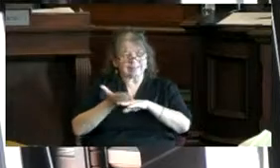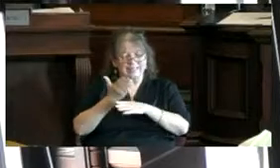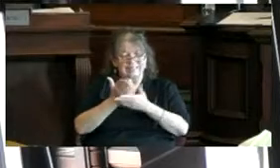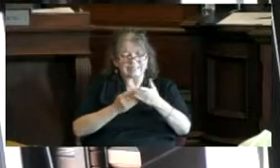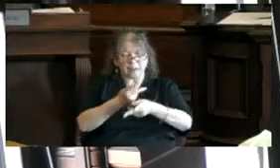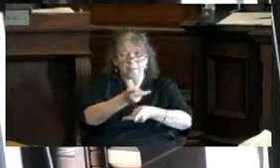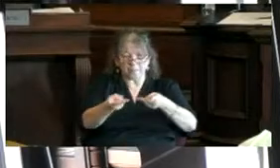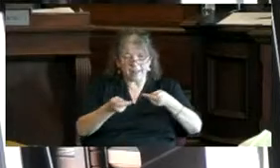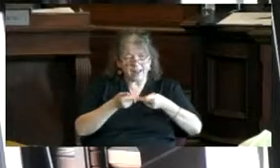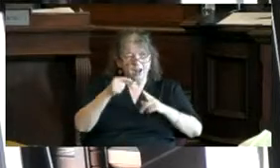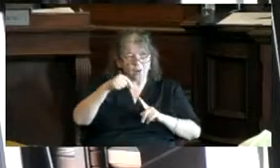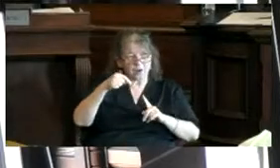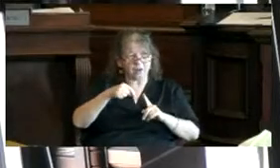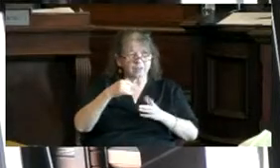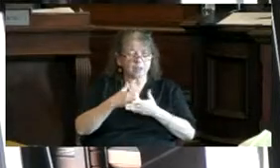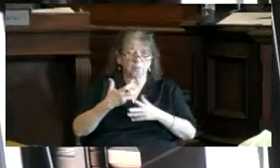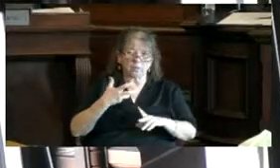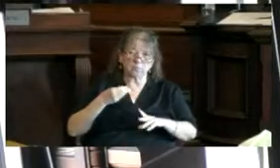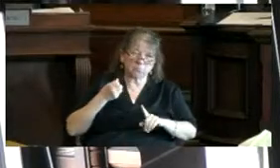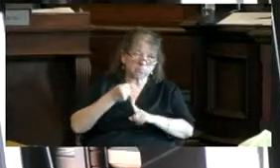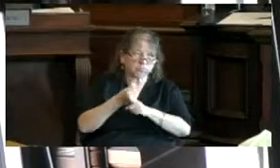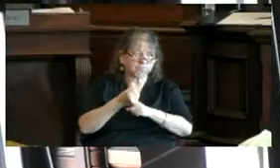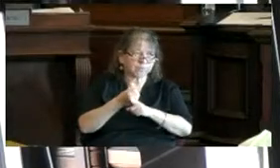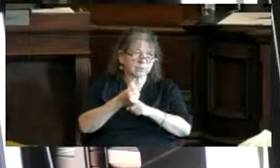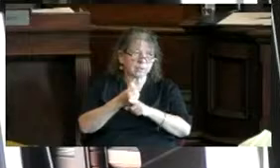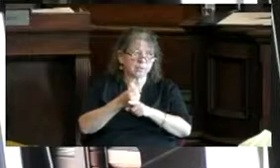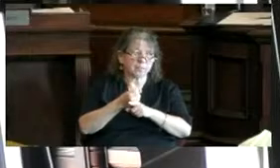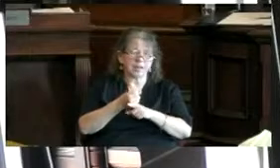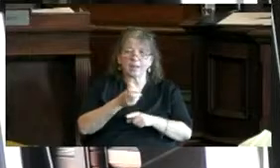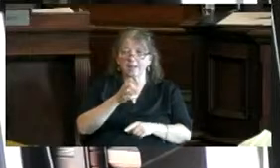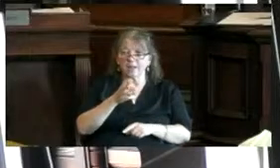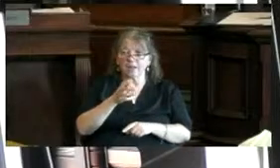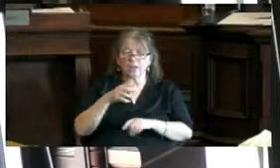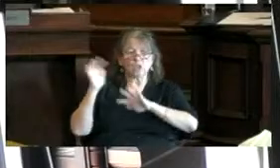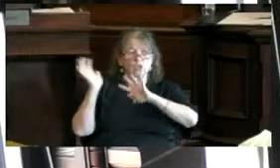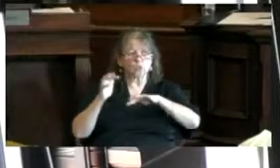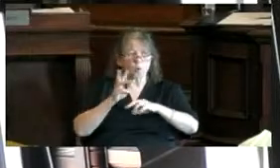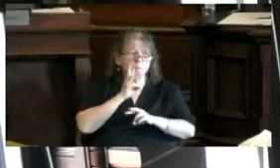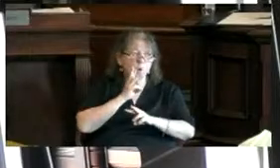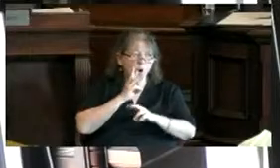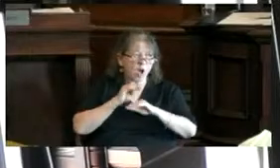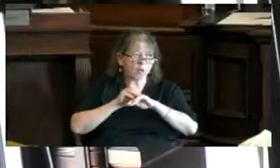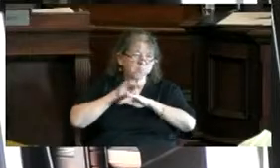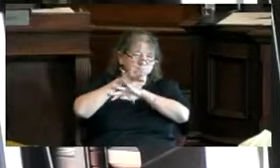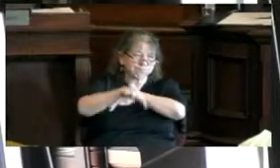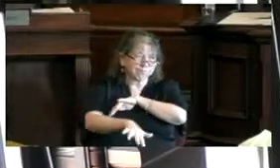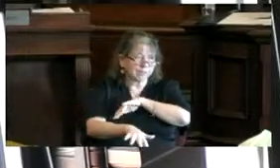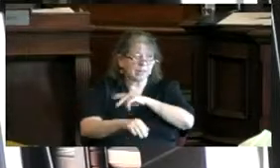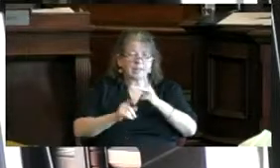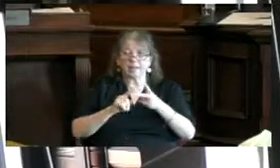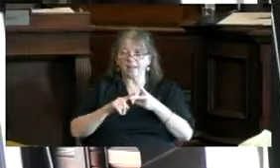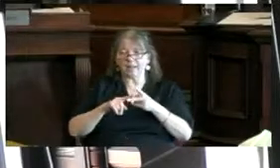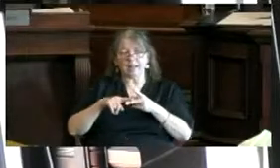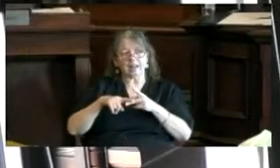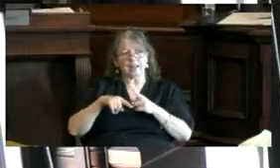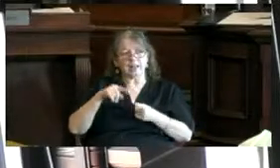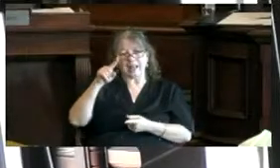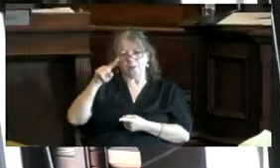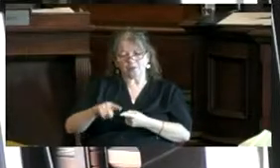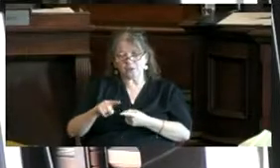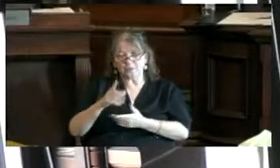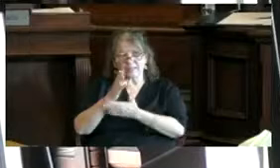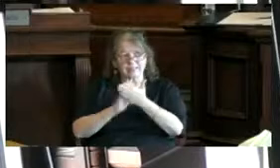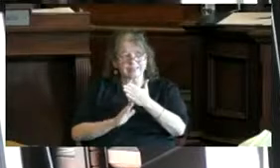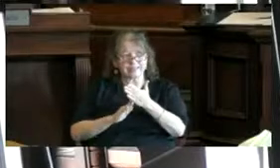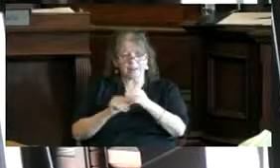been impacted by uncontrolled stormwater and reducing some impervious